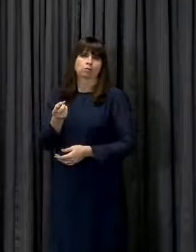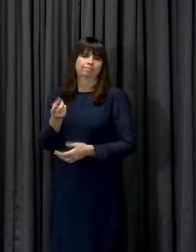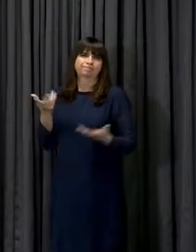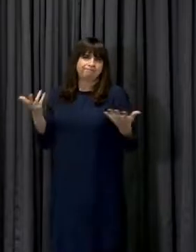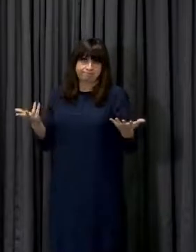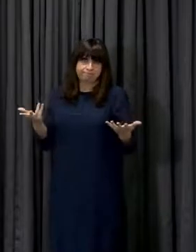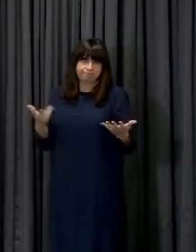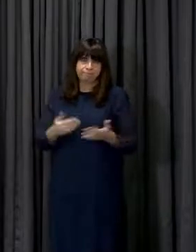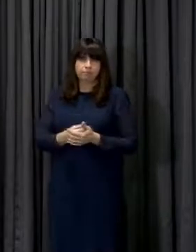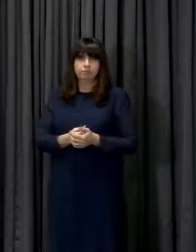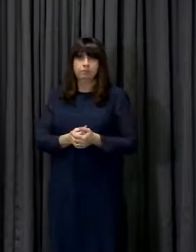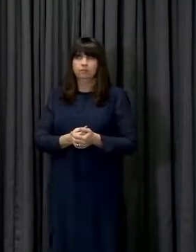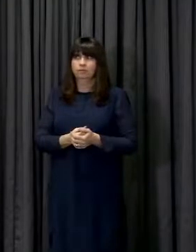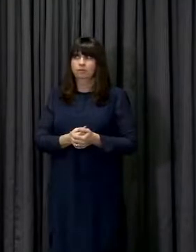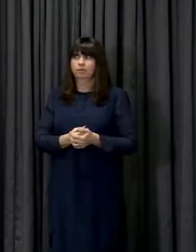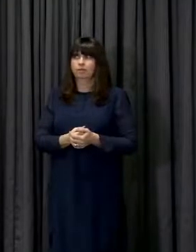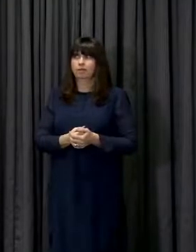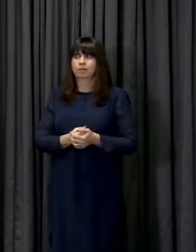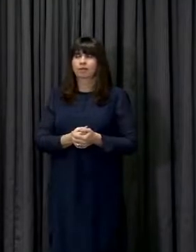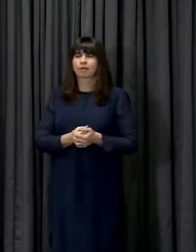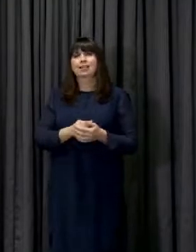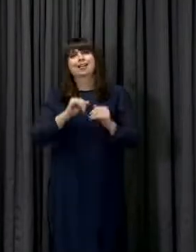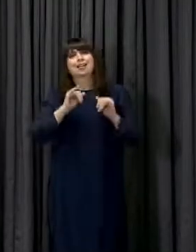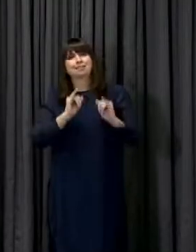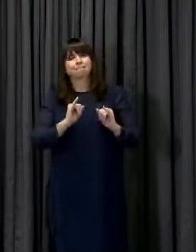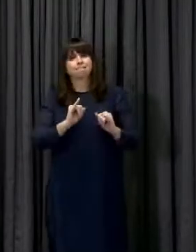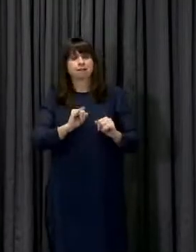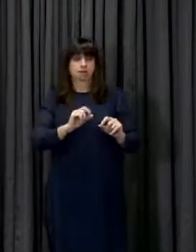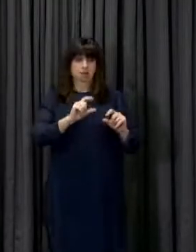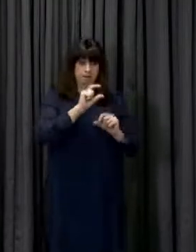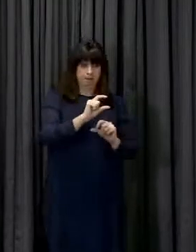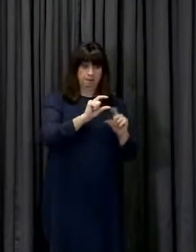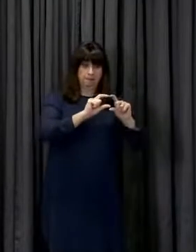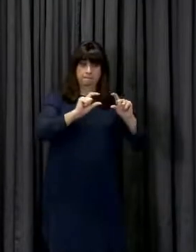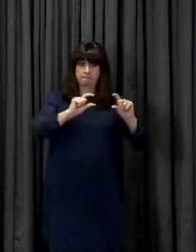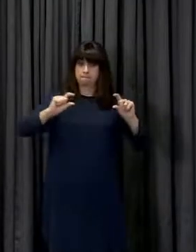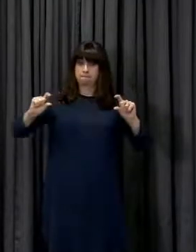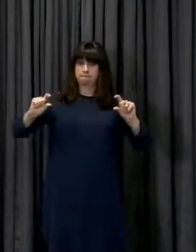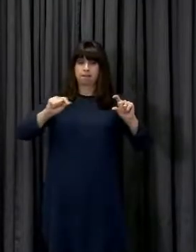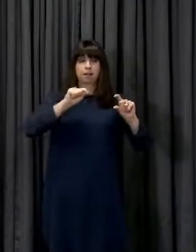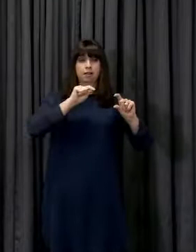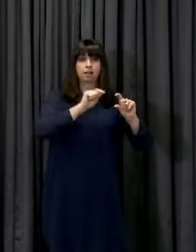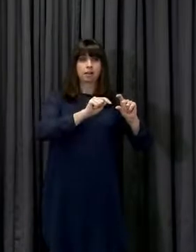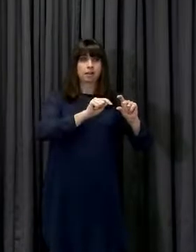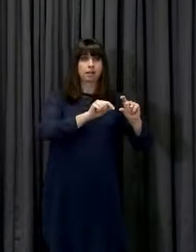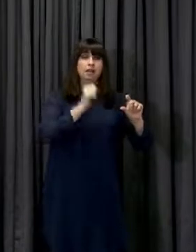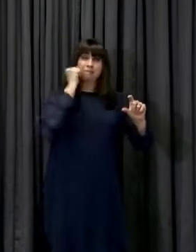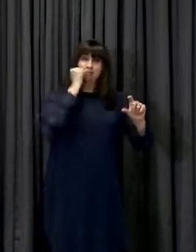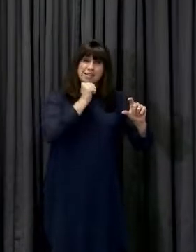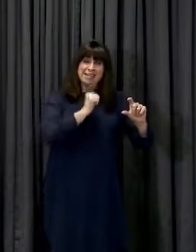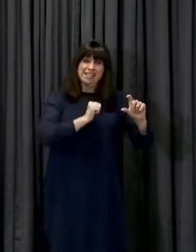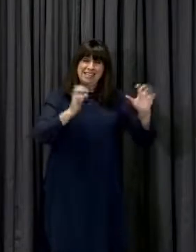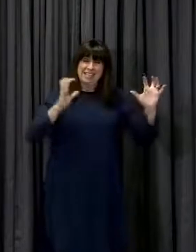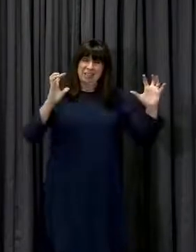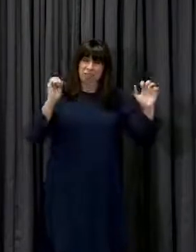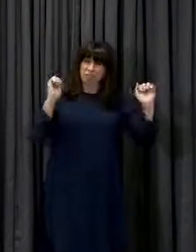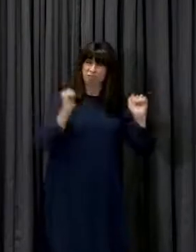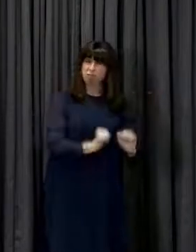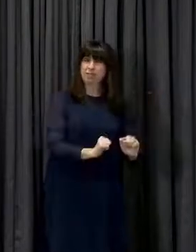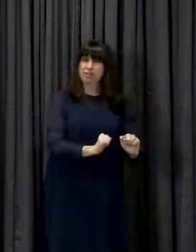data that tells you about how long you could have this vaccine stored at sort of fridge temperatures once it's been taken out of the